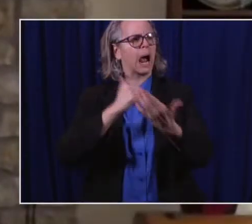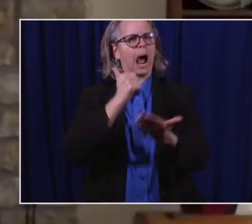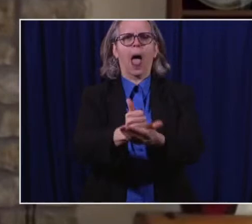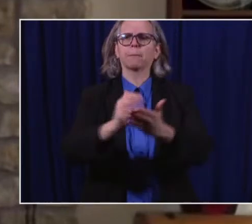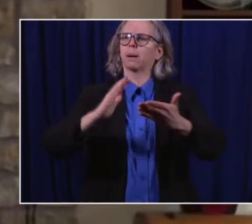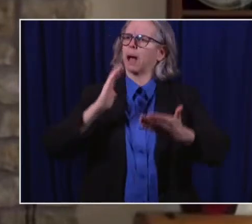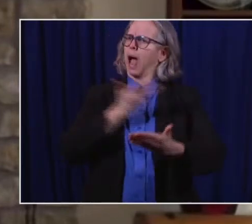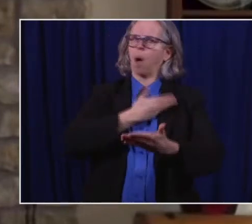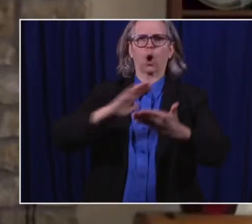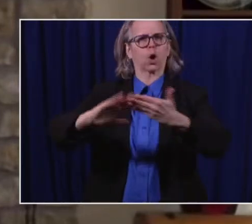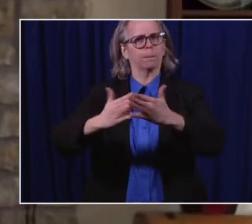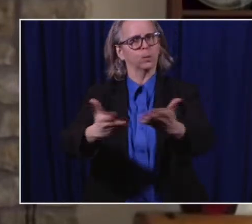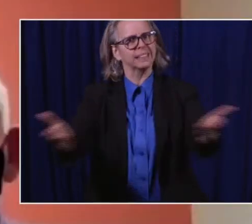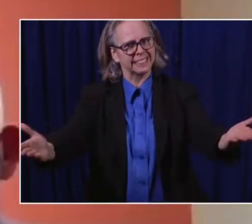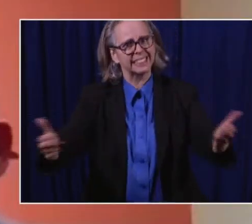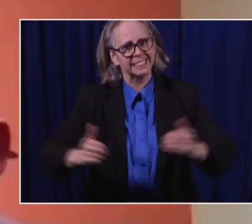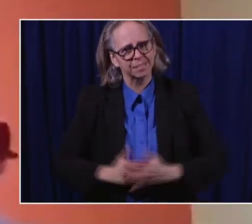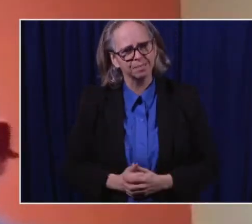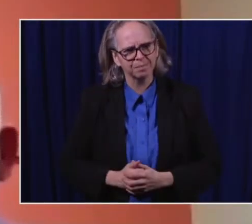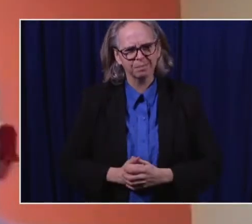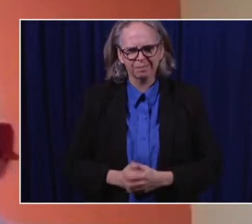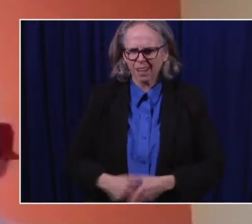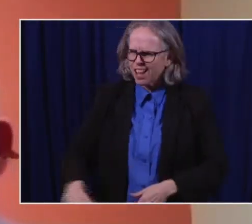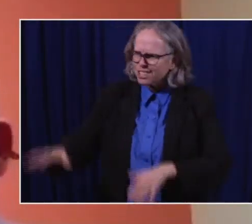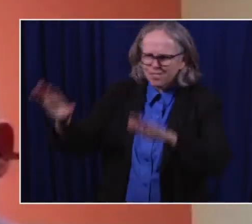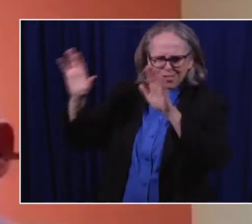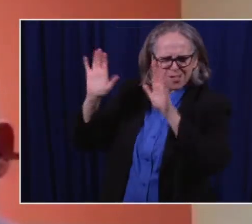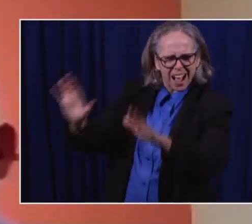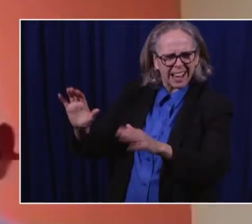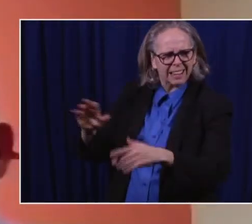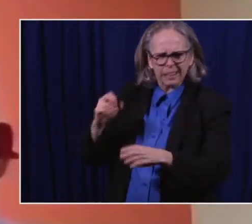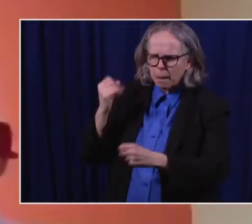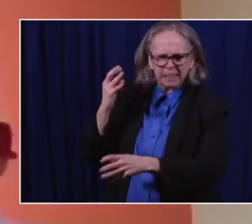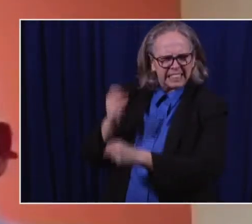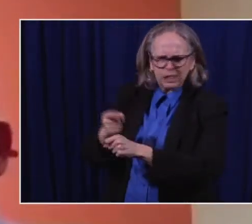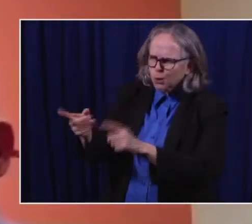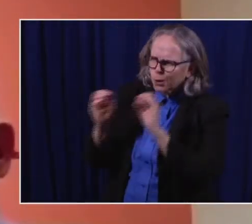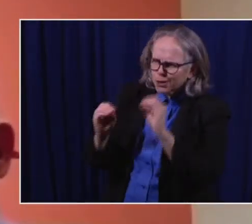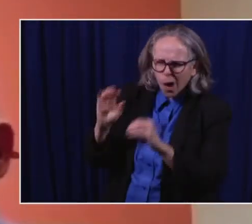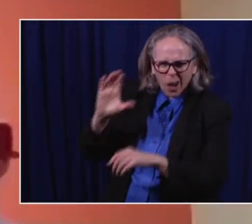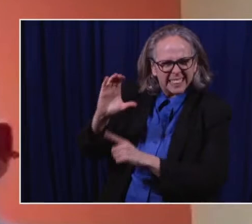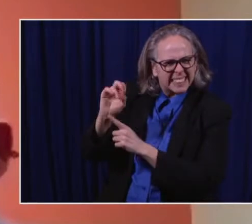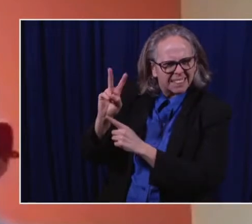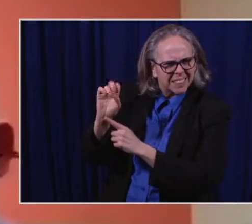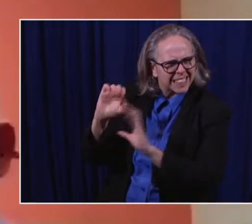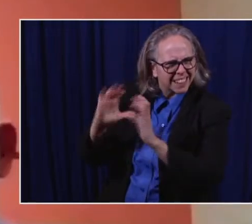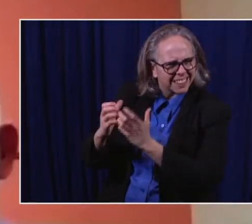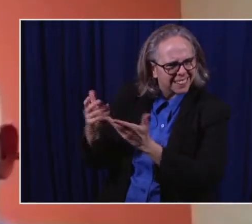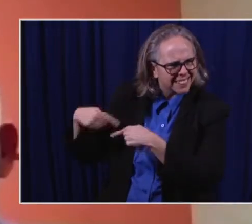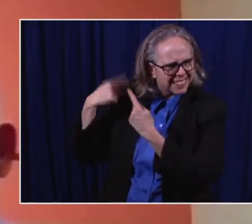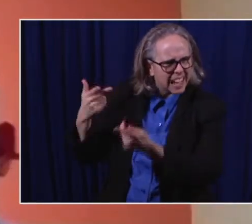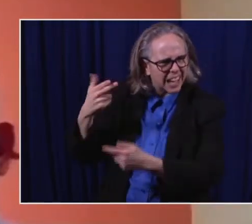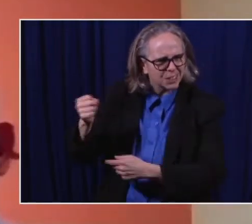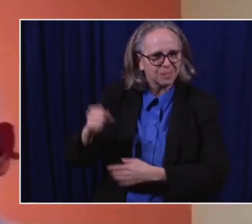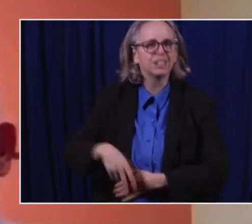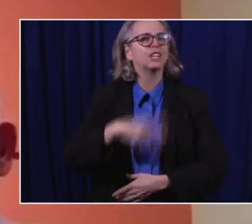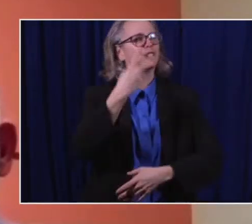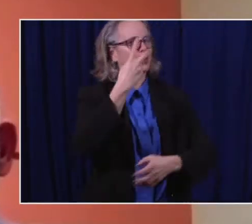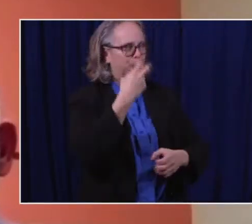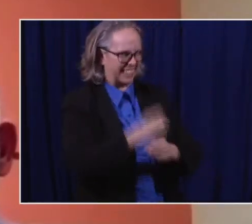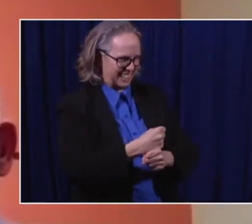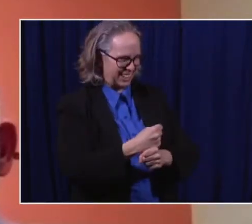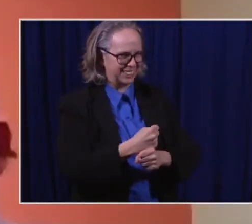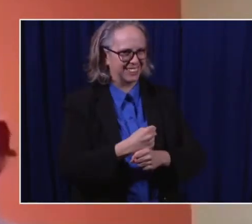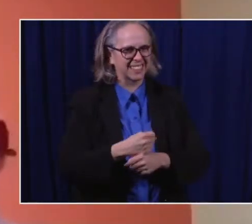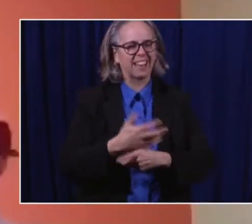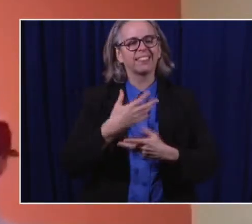years do you teach? I taught for 2, and then I went to work for the Kroger Company for 38 years. Okay. Retired in